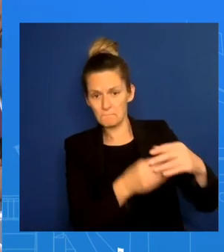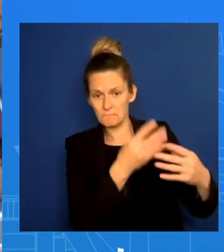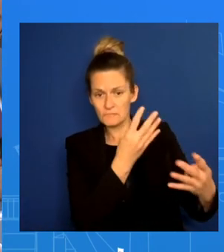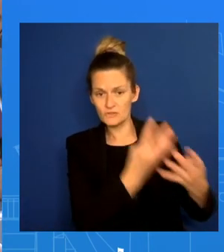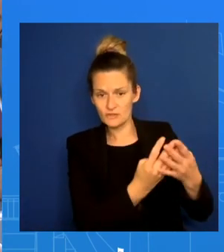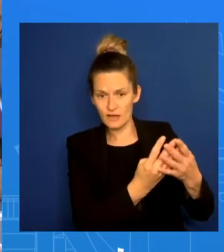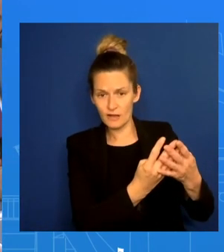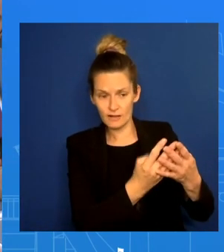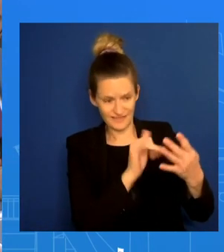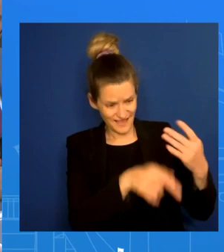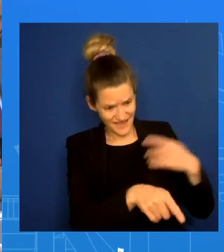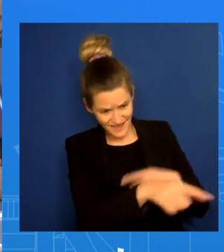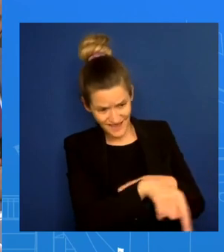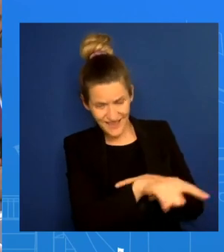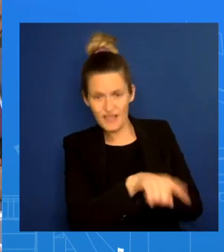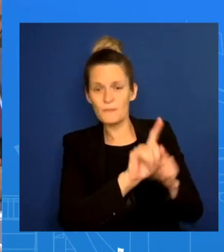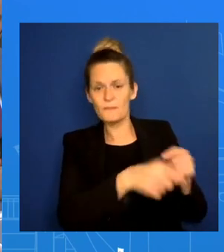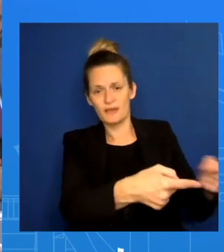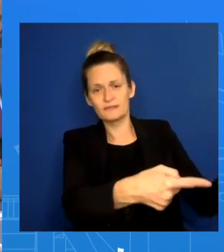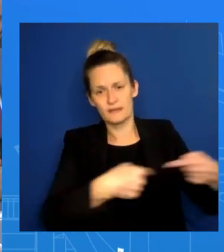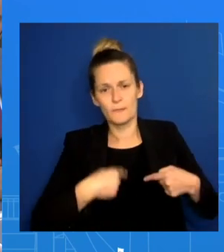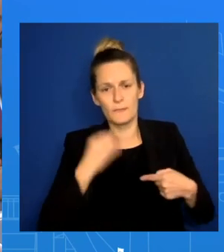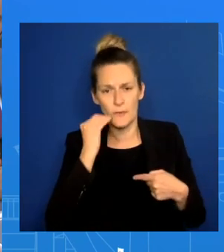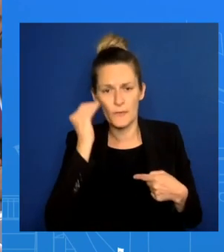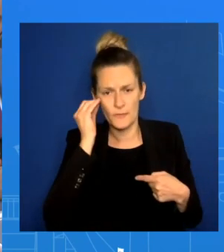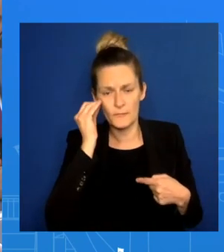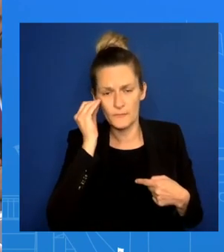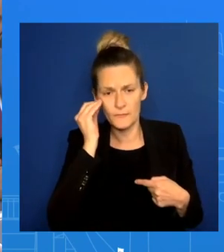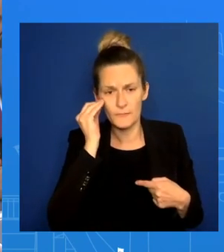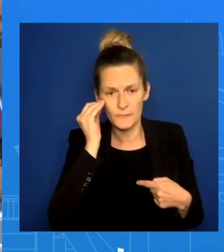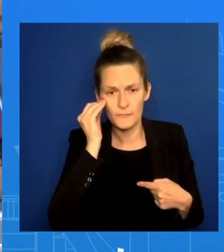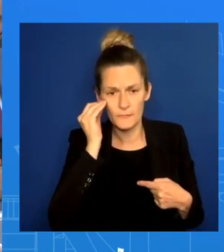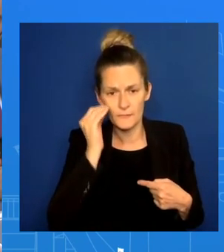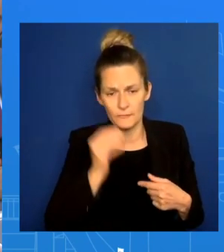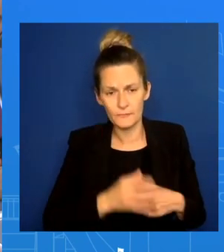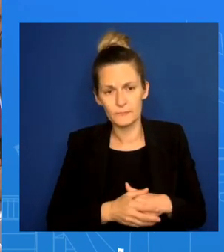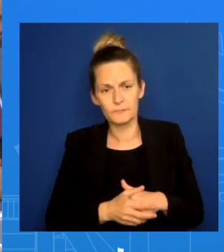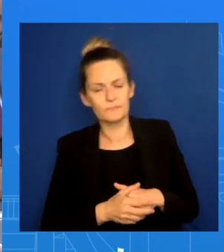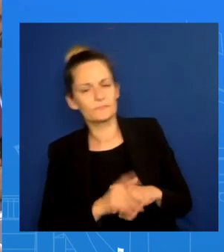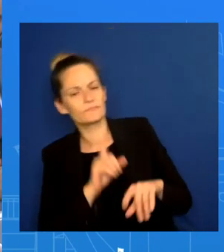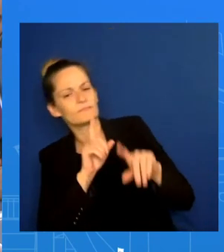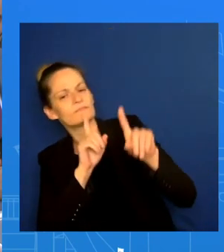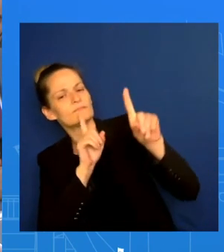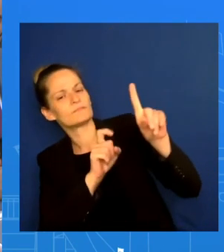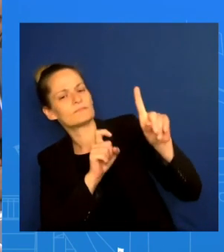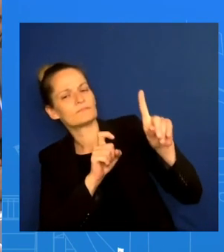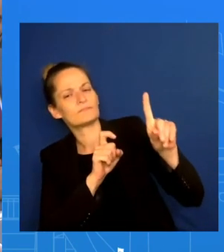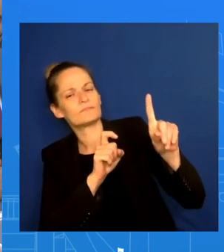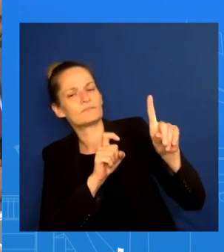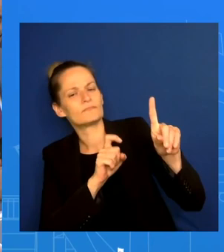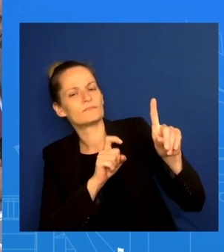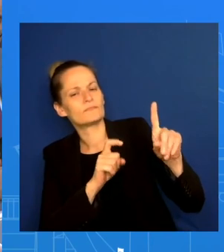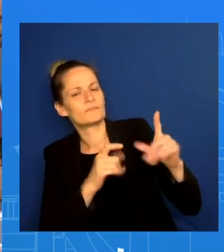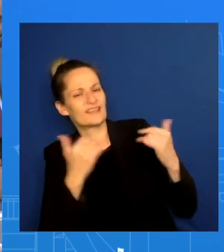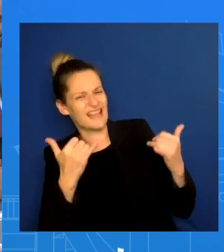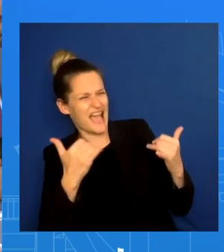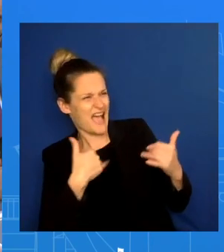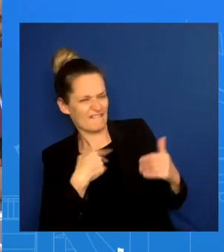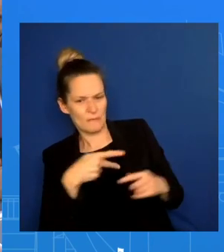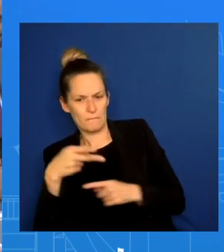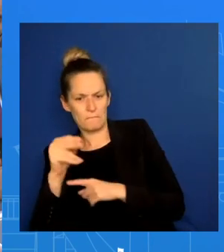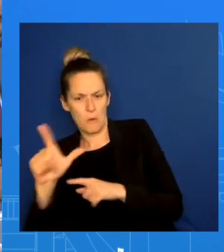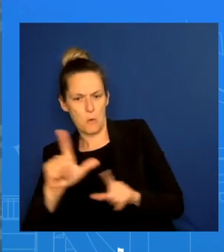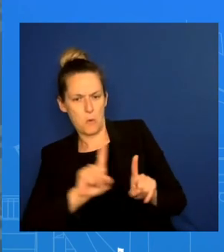75% of Democratic voters want the party to nominate someone other than Joe Biden as the nominee. What does the president make of that